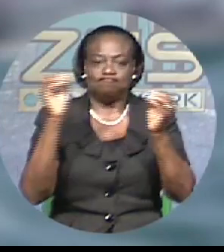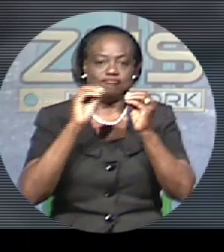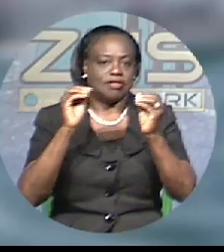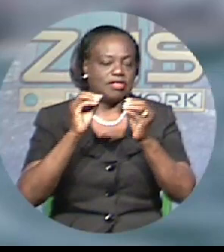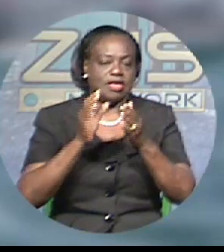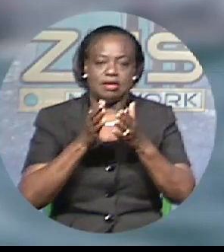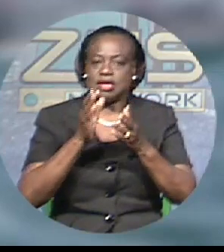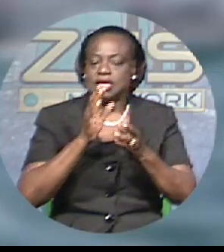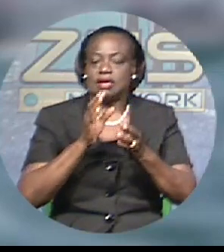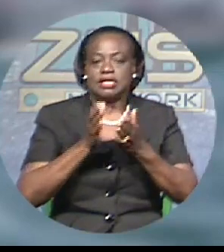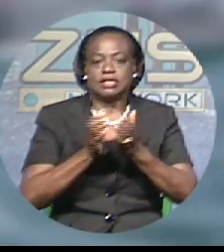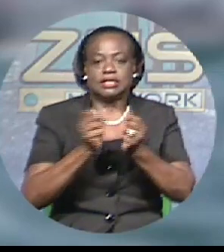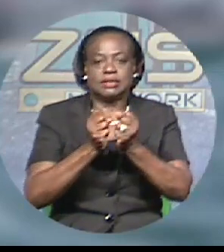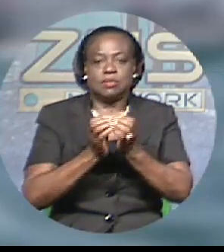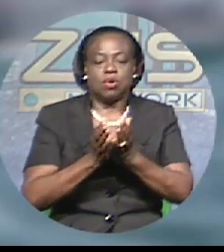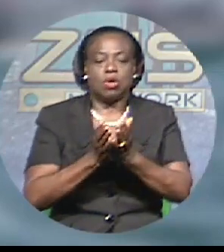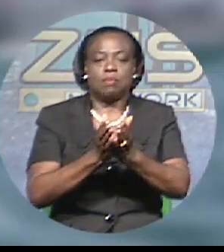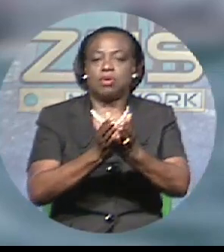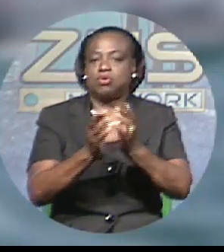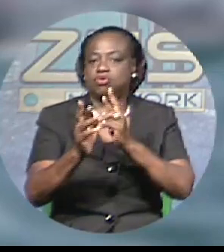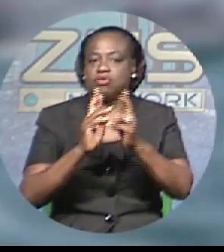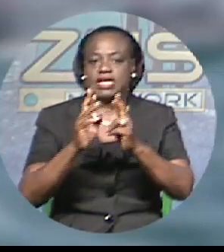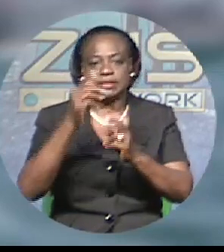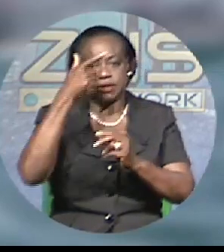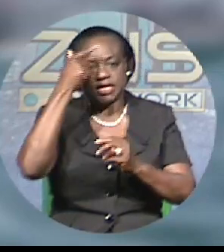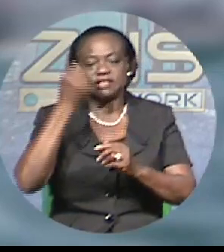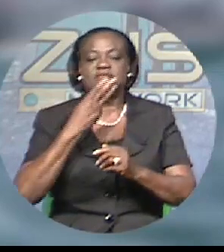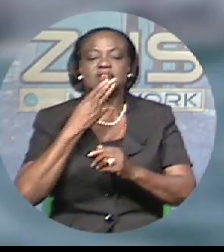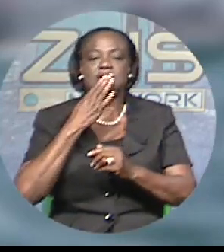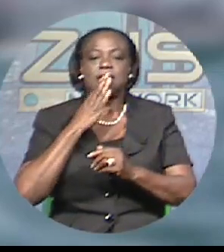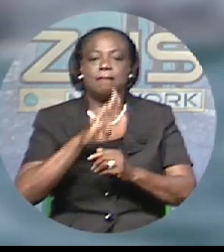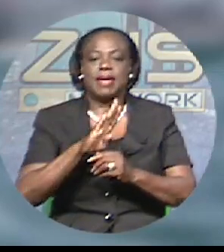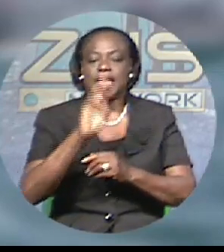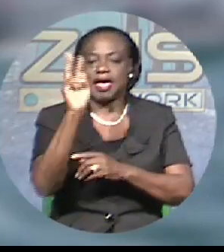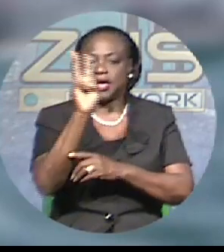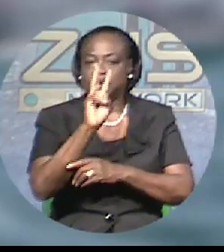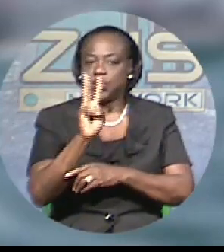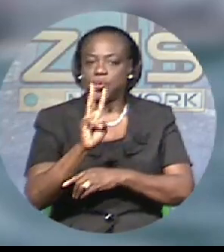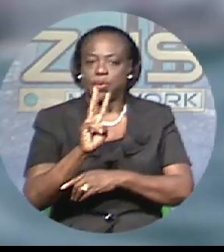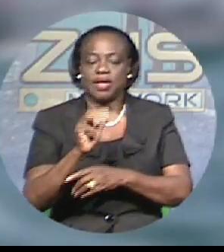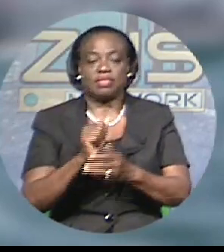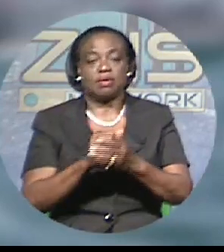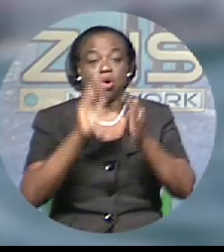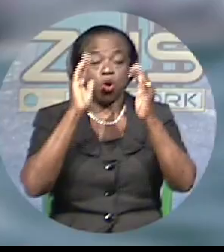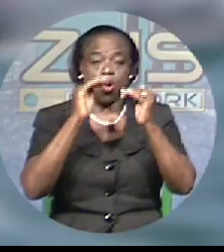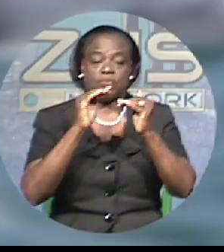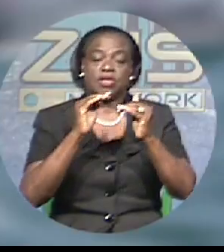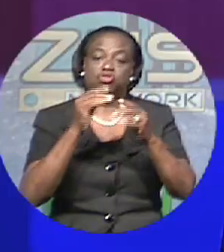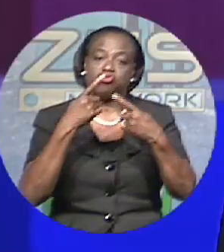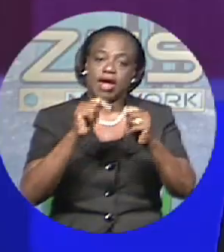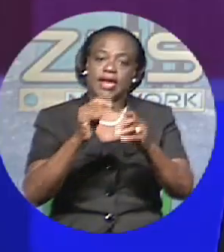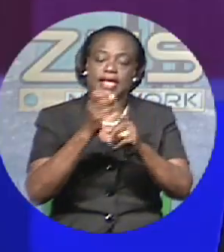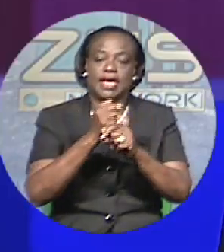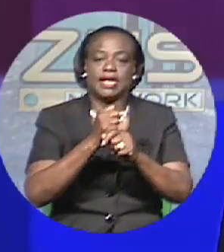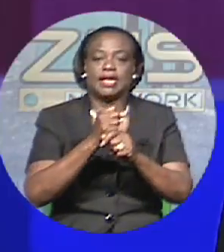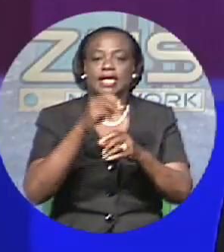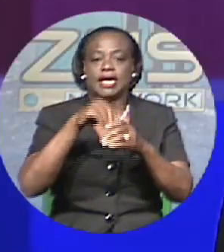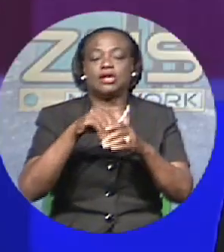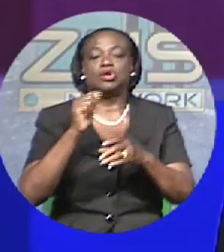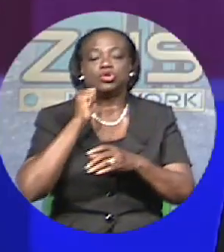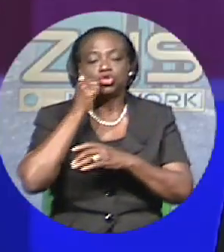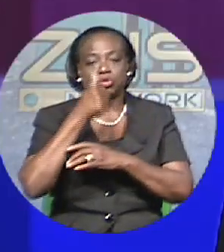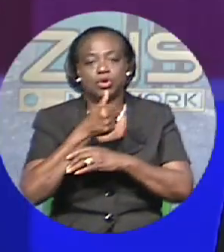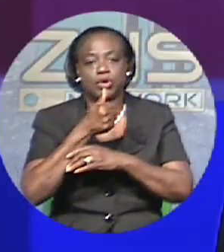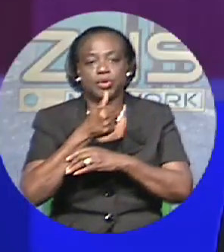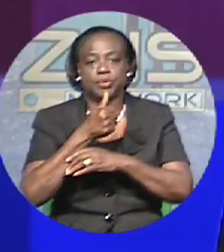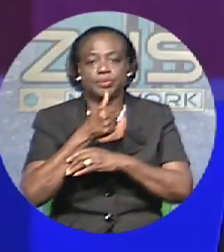the one-man dinghy class because of inclement weather. They will try and get one final race in come tomorrow. Now, following the Youth